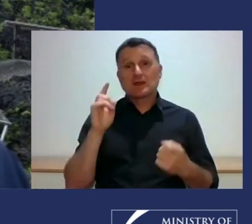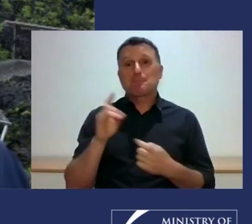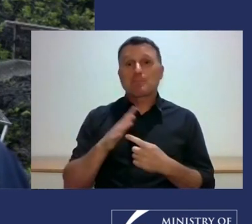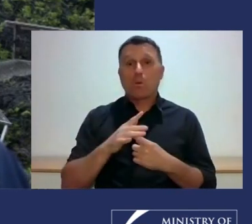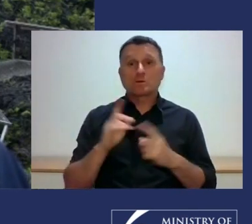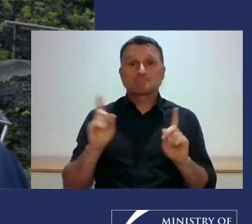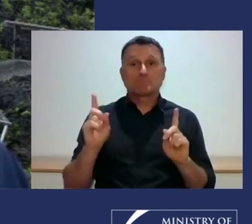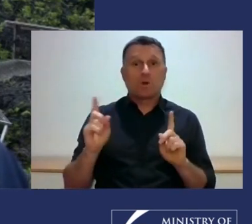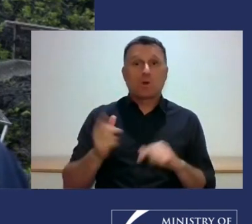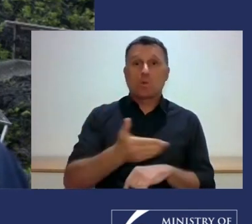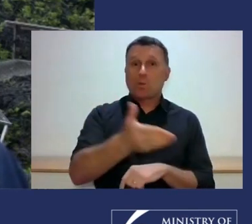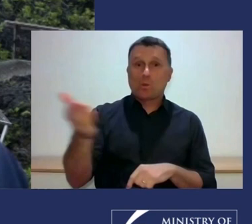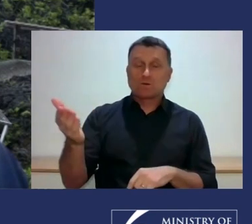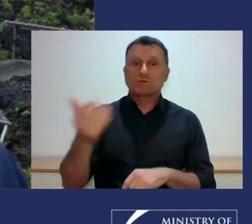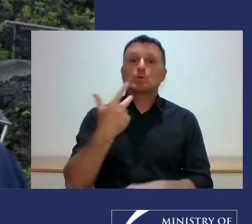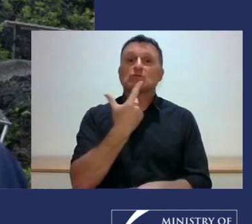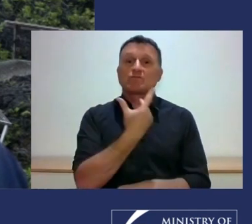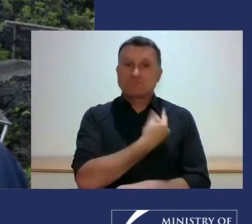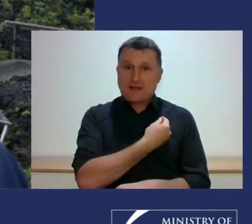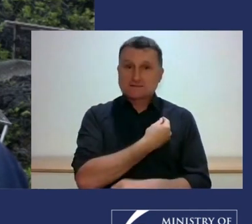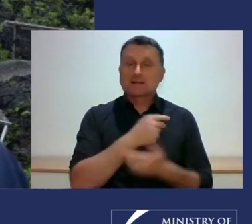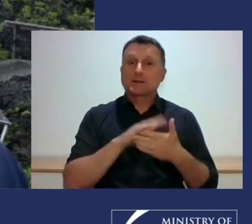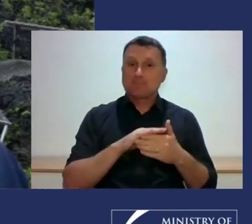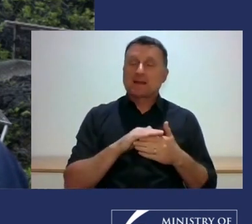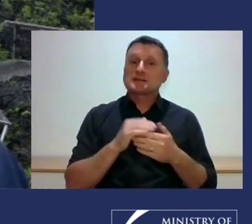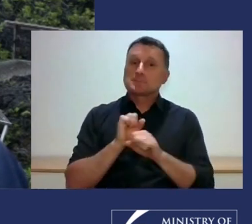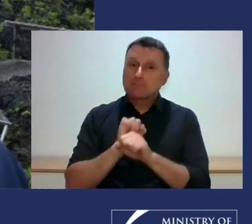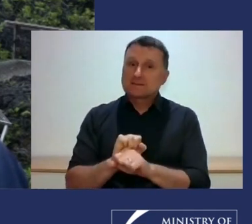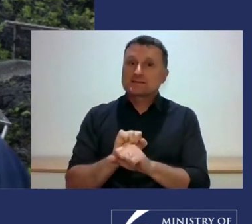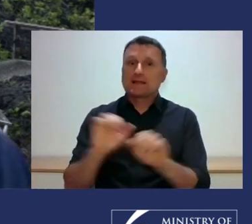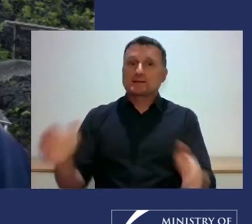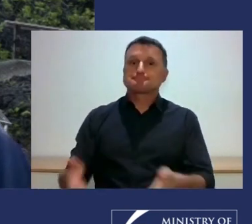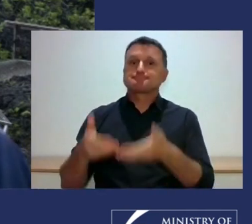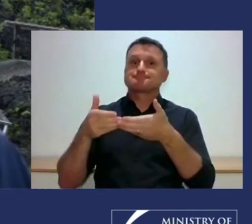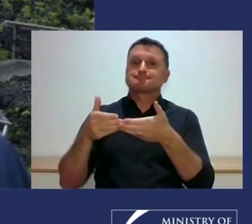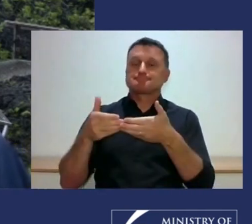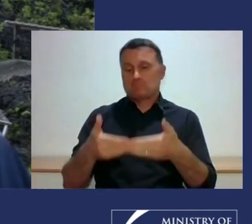you know, protect your baby or your pepe